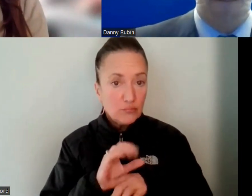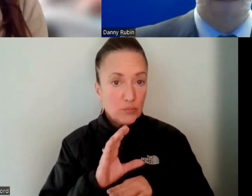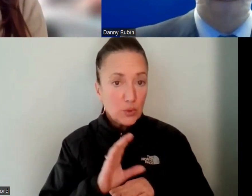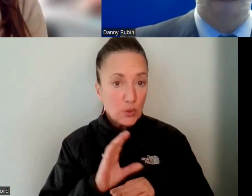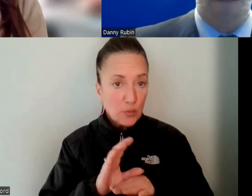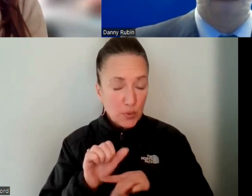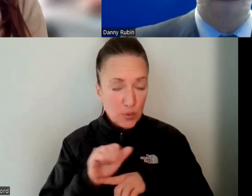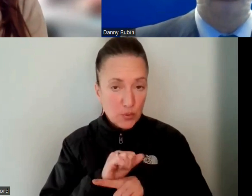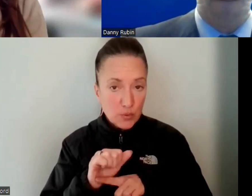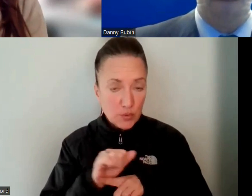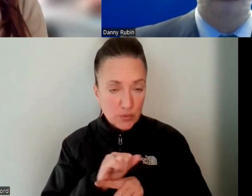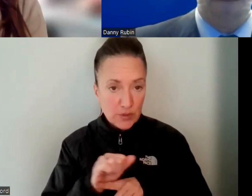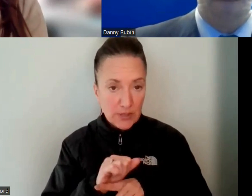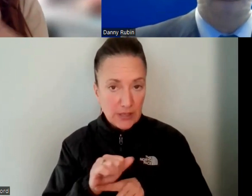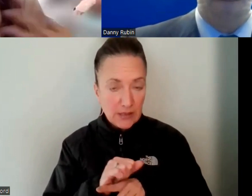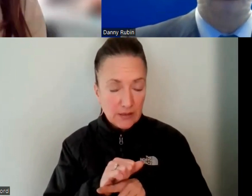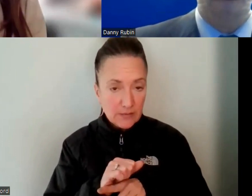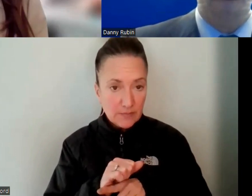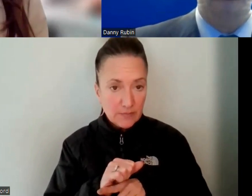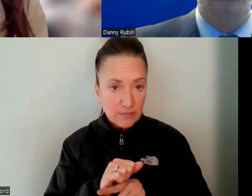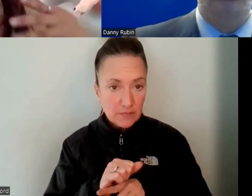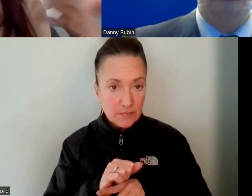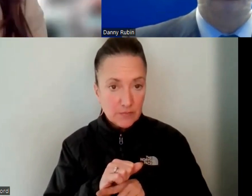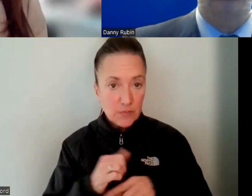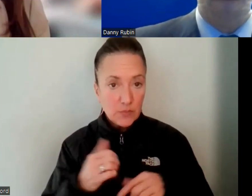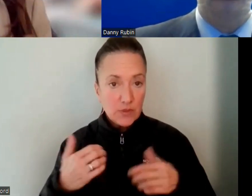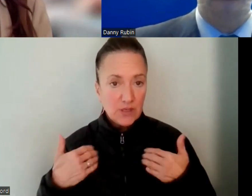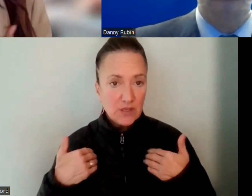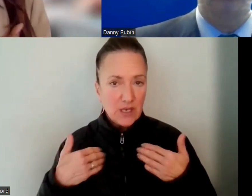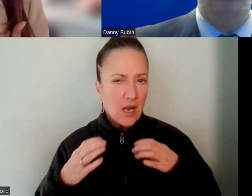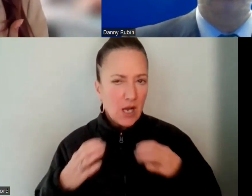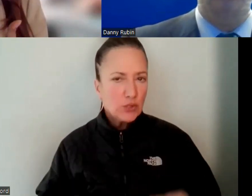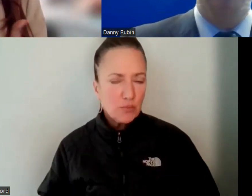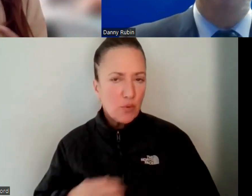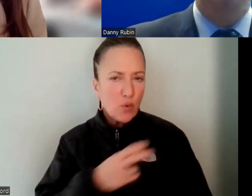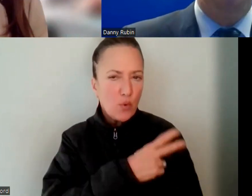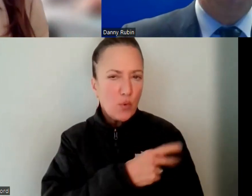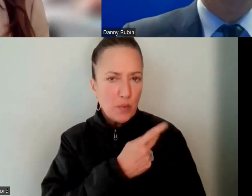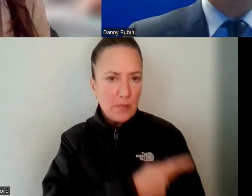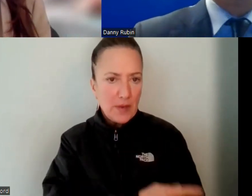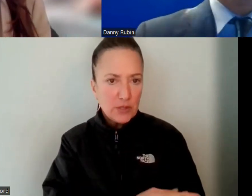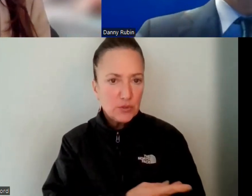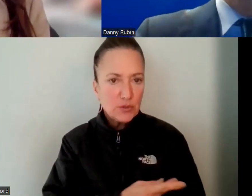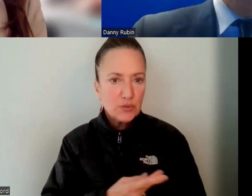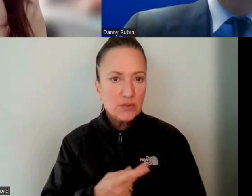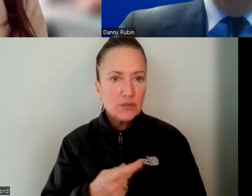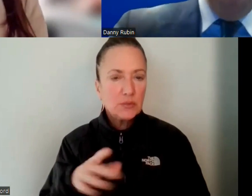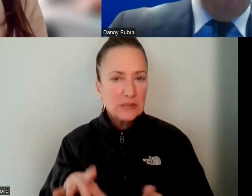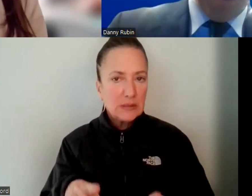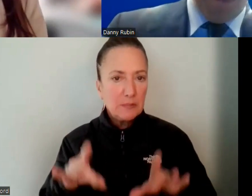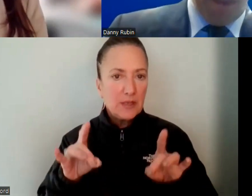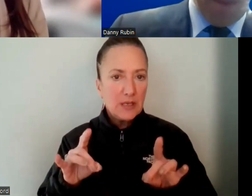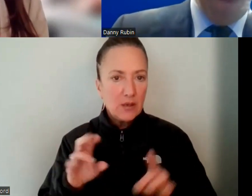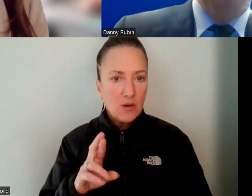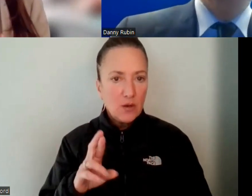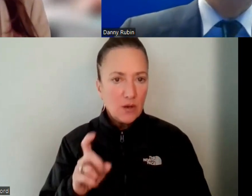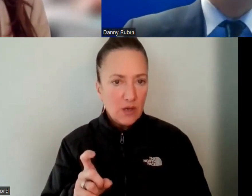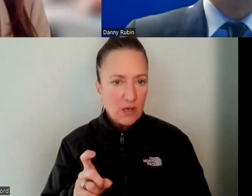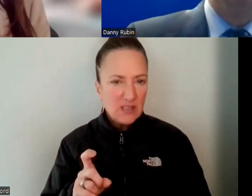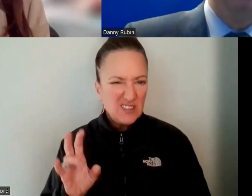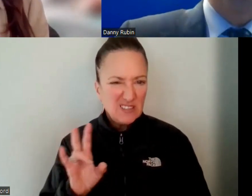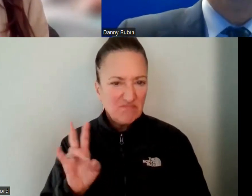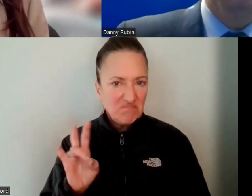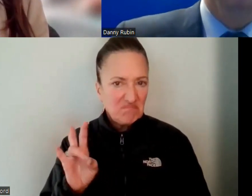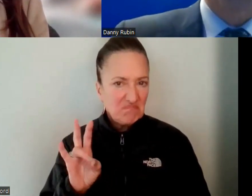trainings. And there was a customer or a patient who, was picking up her prescriptions, and she had about 7 or